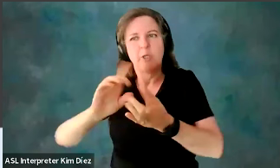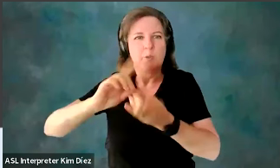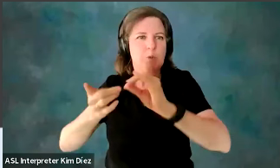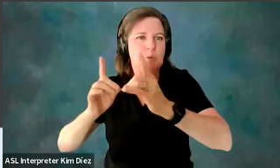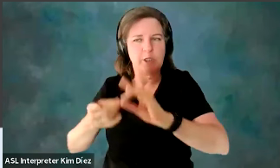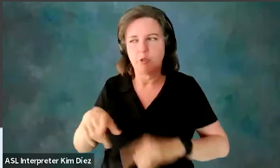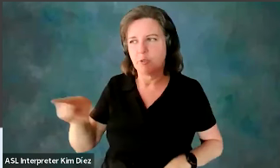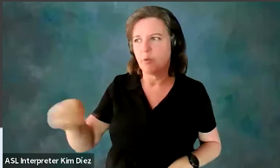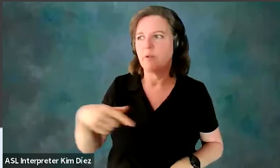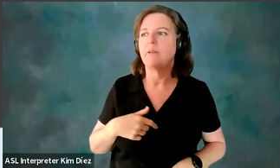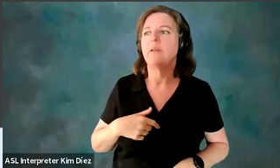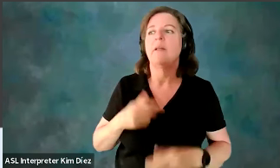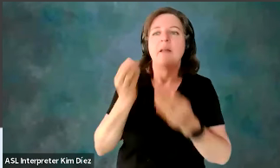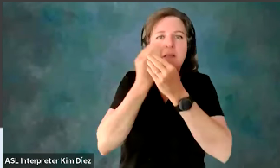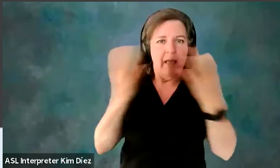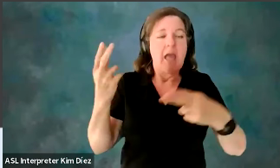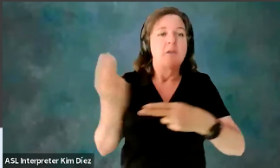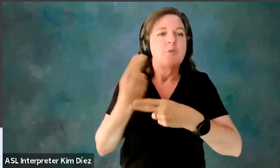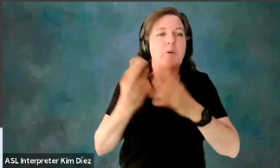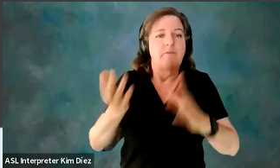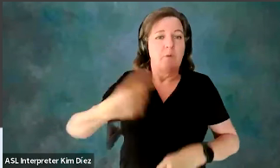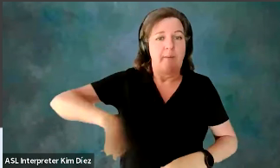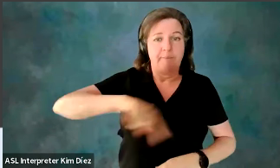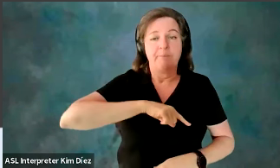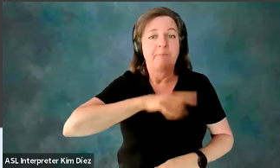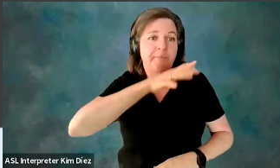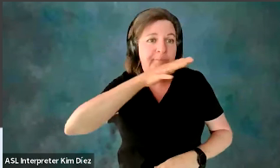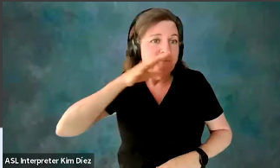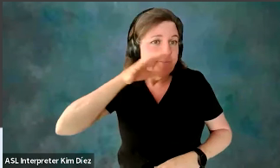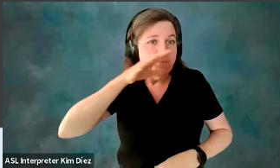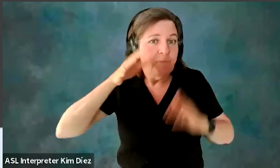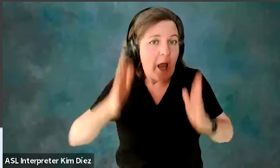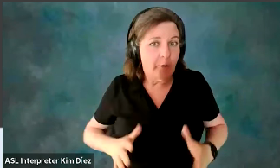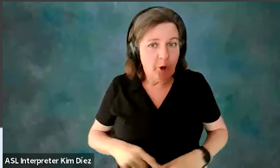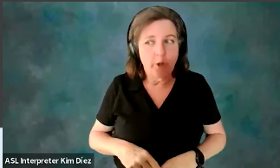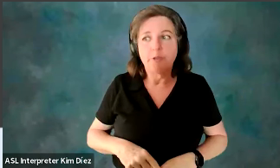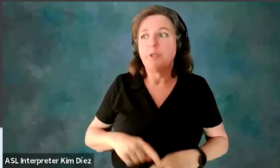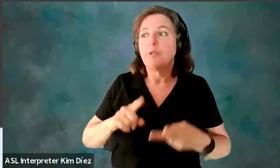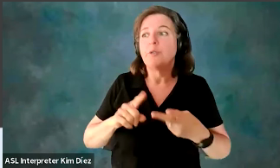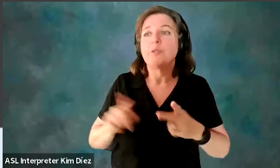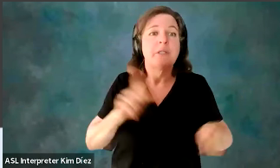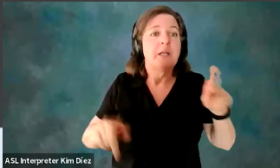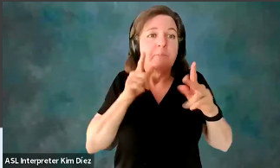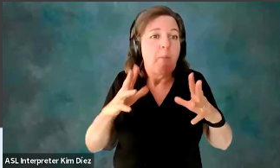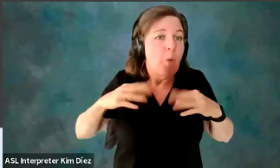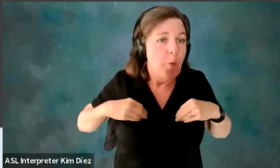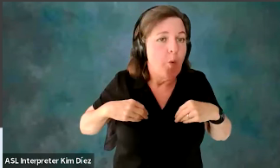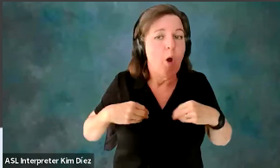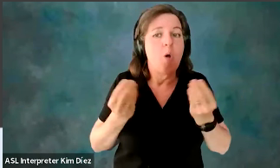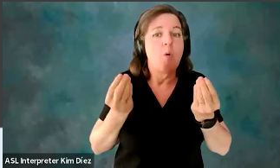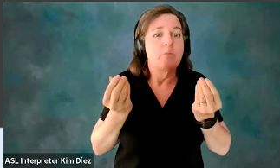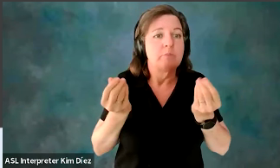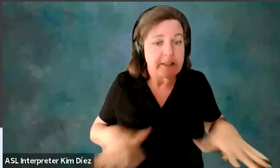used instead of those books and manuals. And of course, we know that this is good